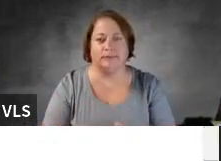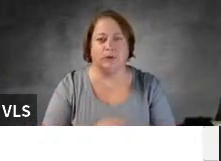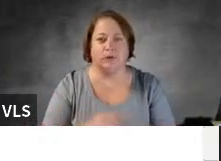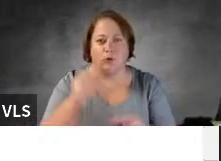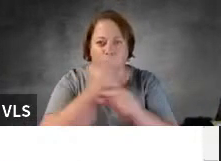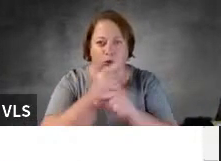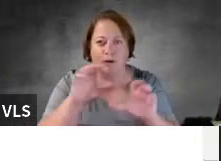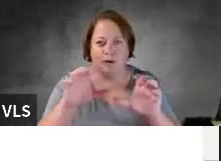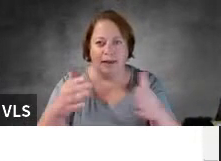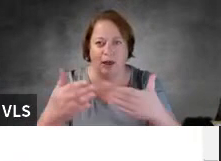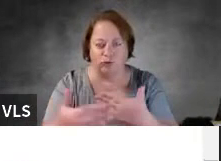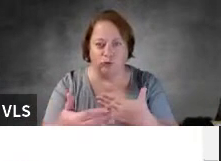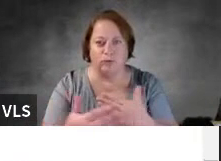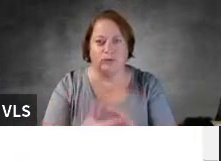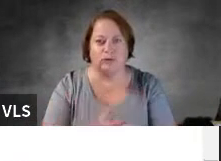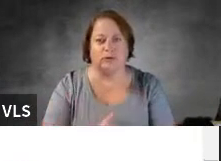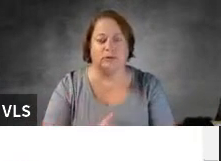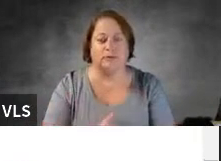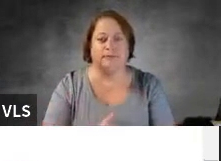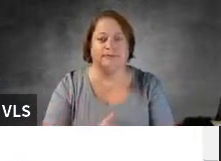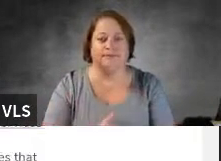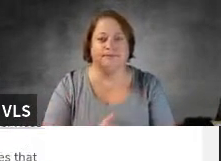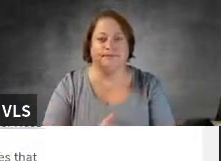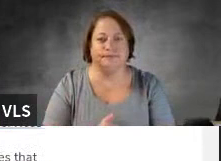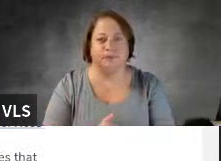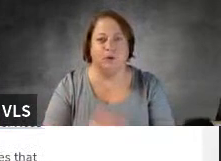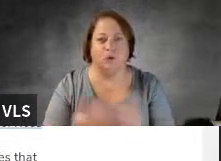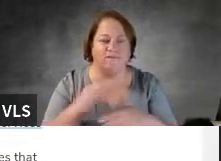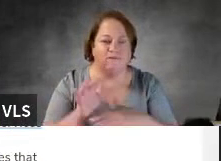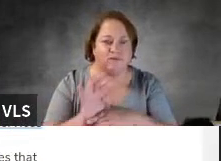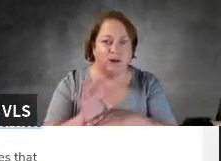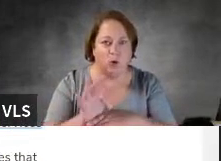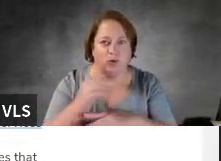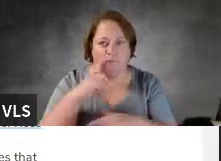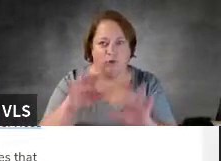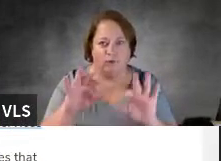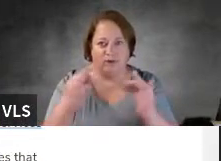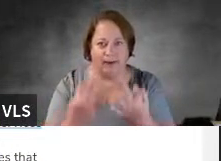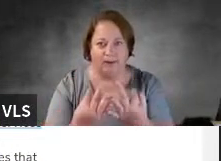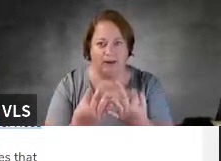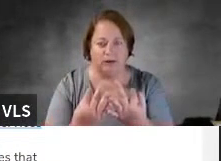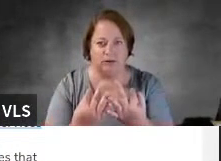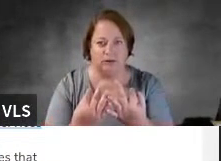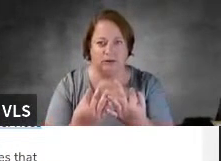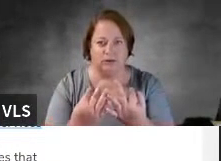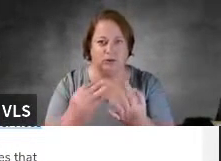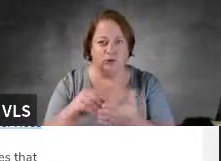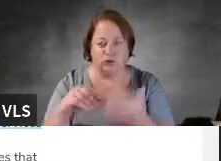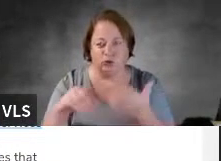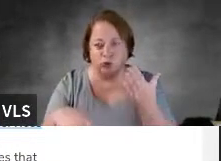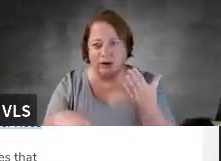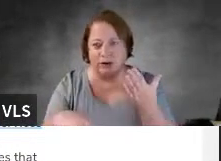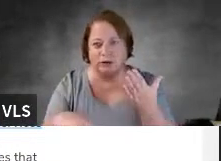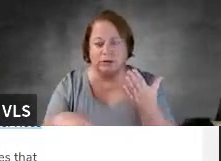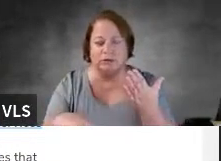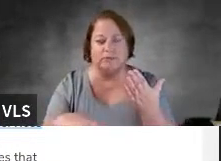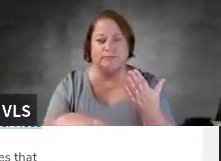Google Classrooms. So we have videos for families, students,